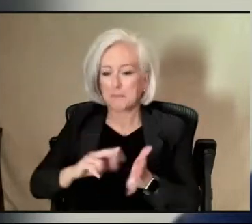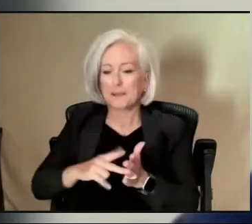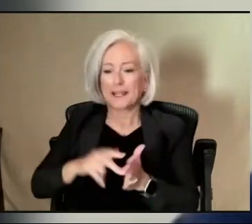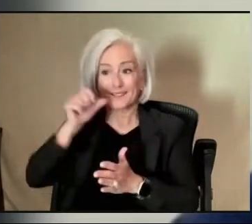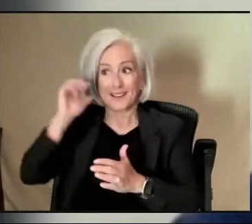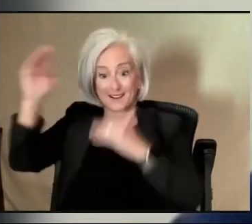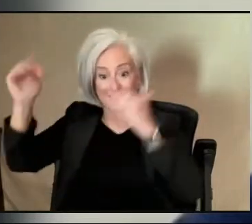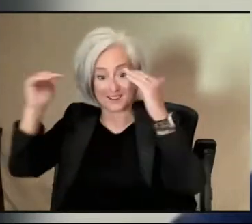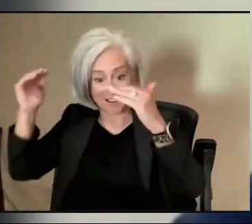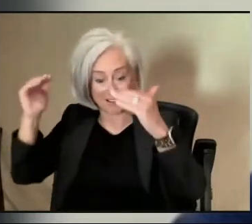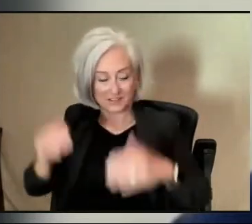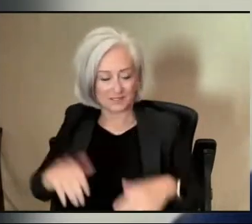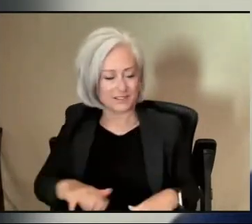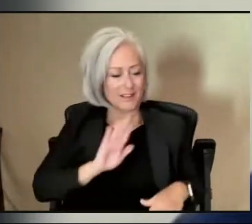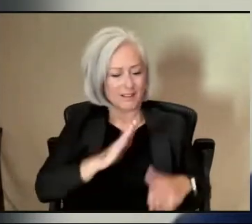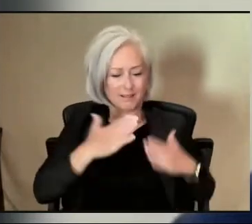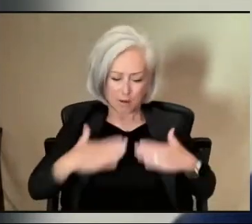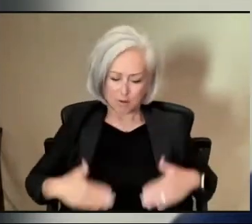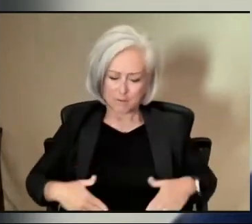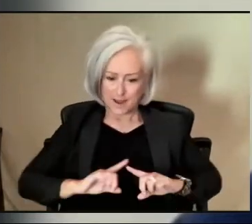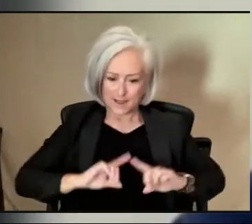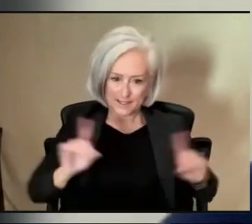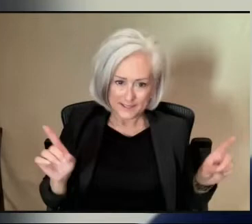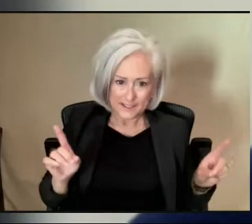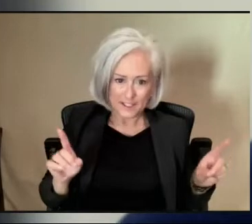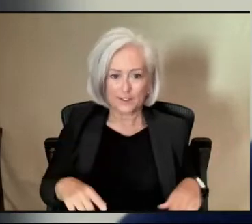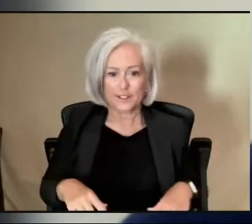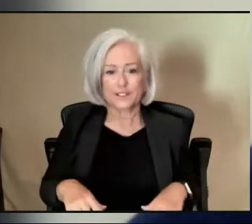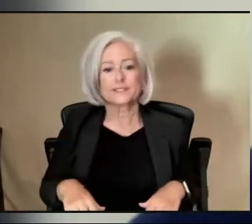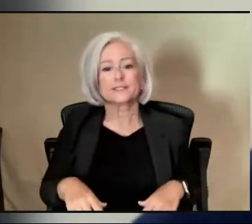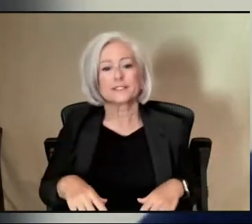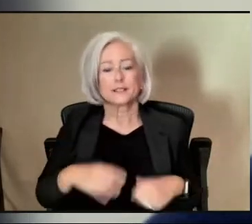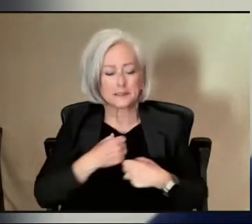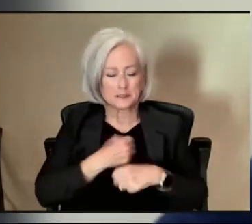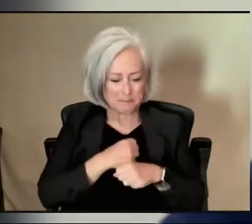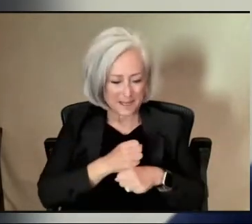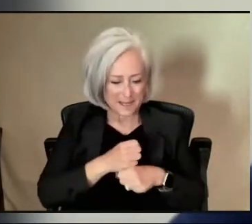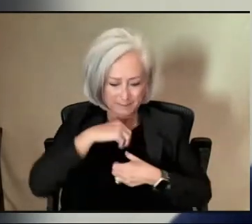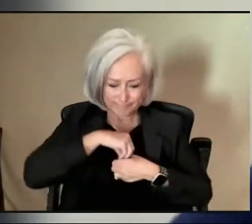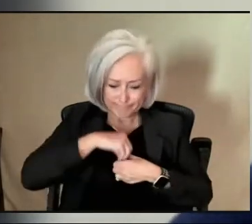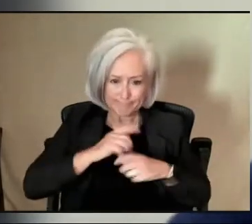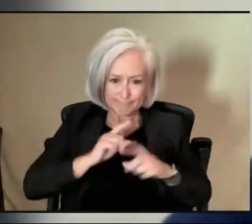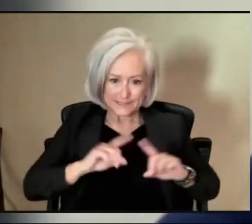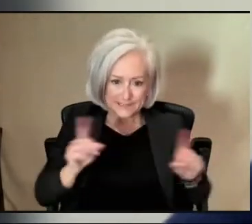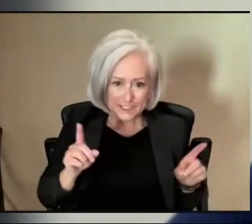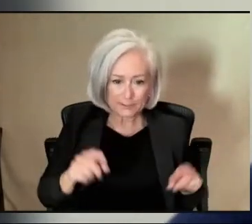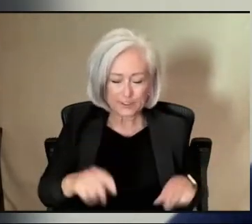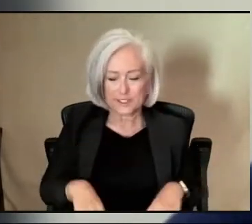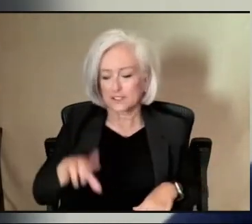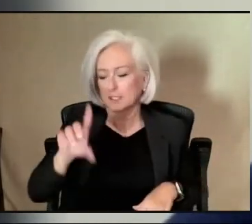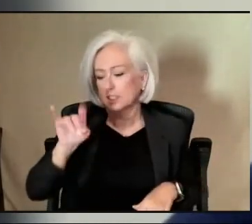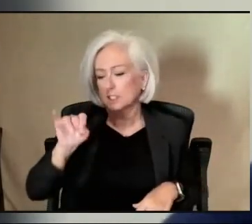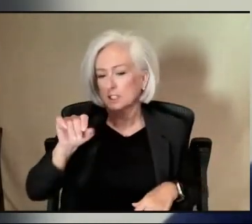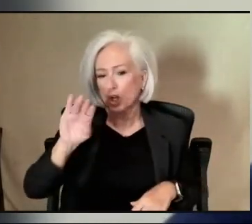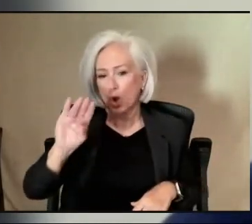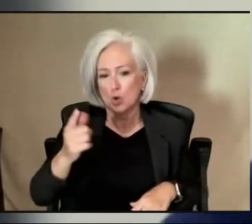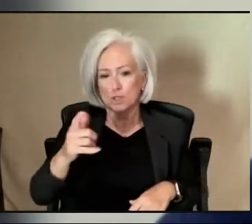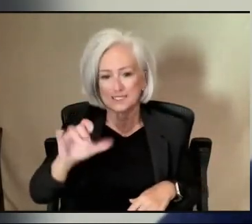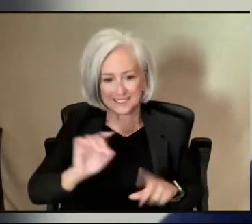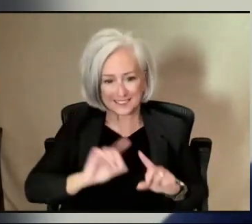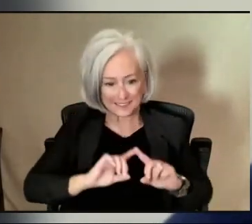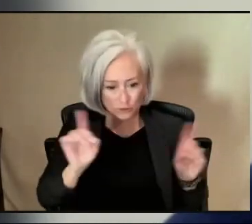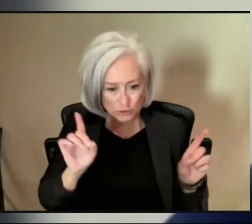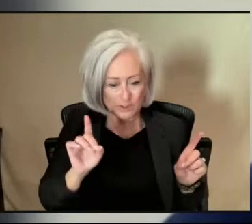different physiology, require different doses, maybe dosing intervals that are different. We have to rely on getting data from